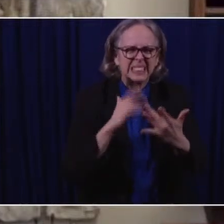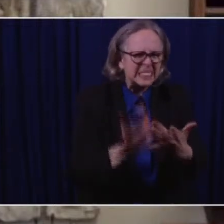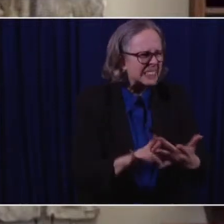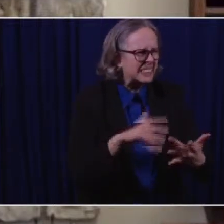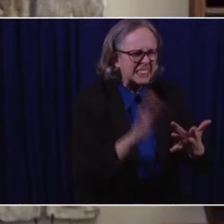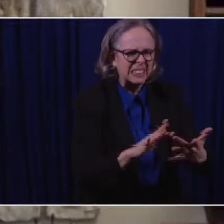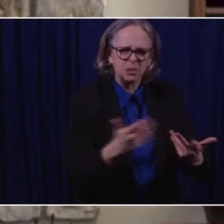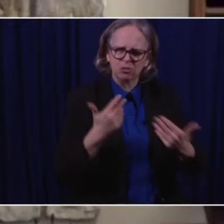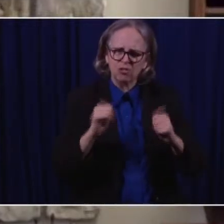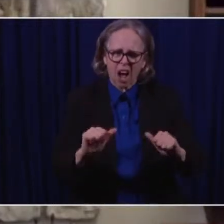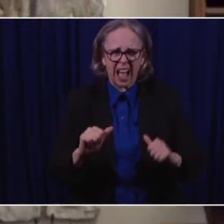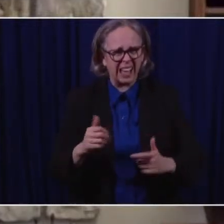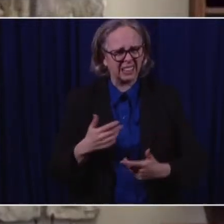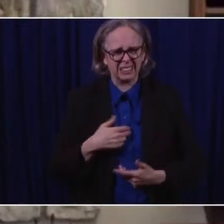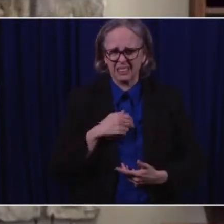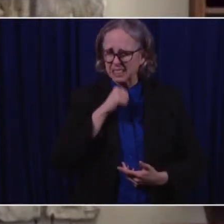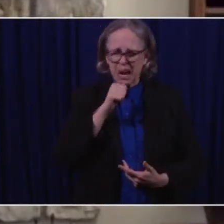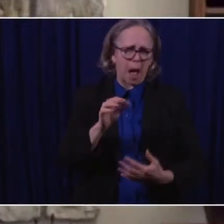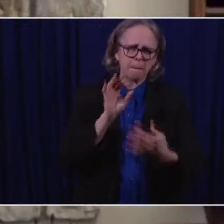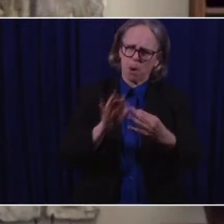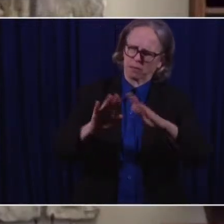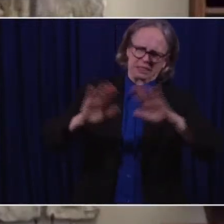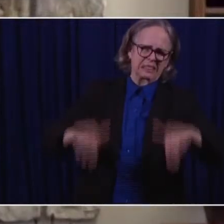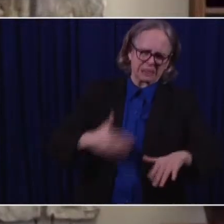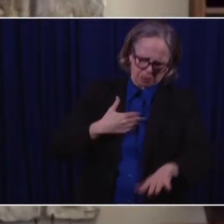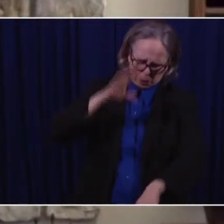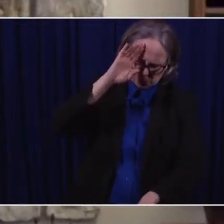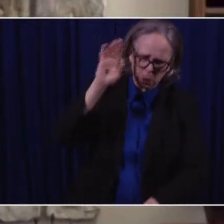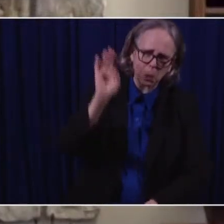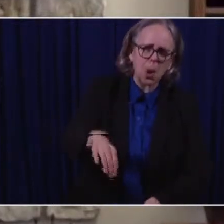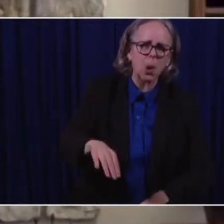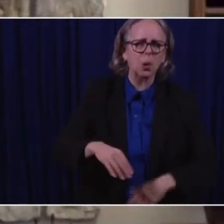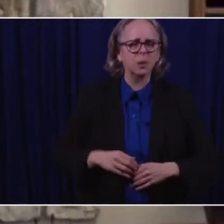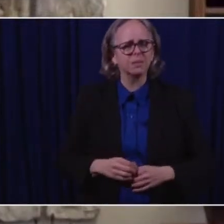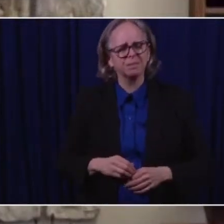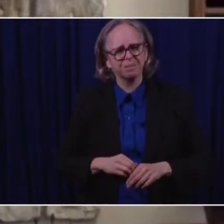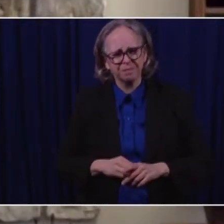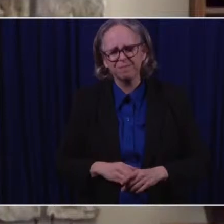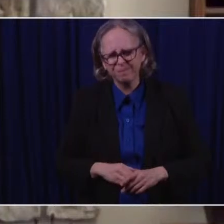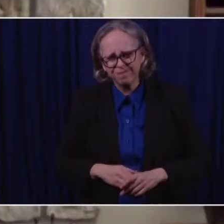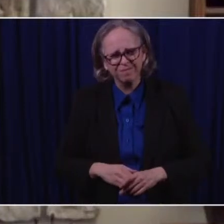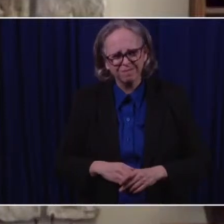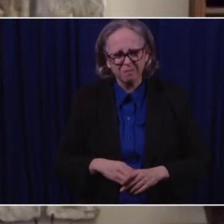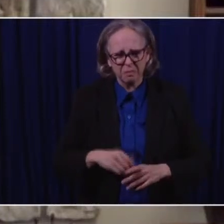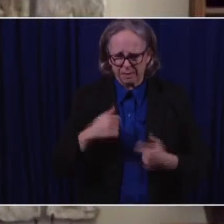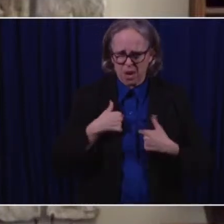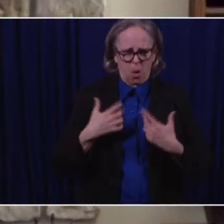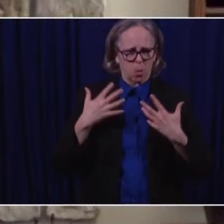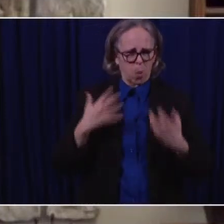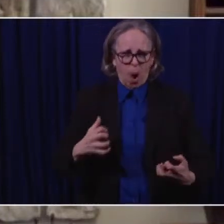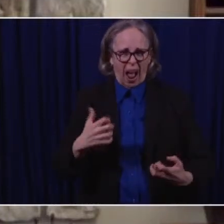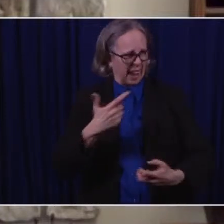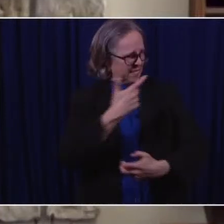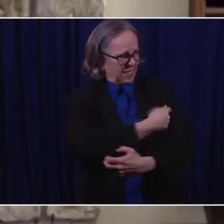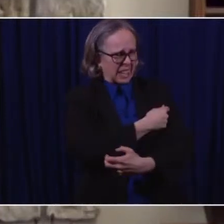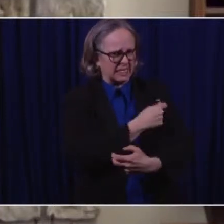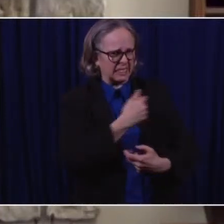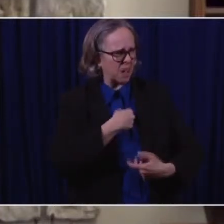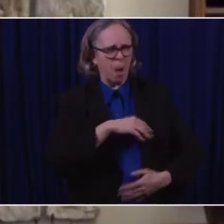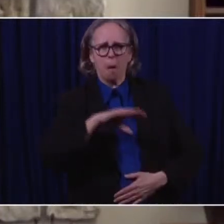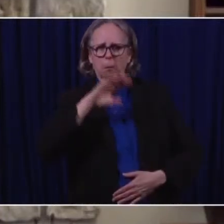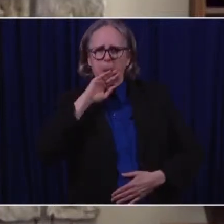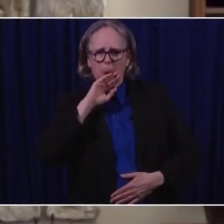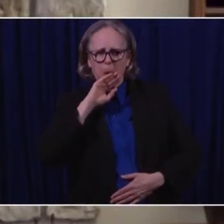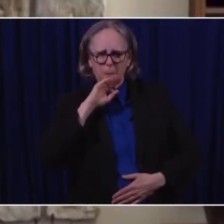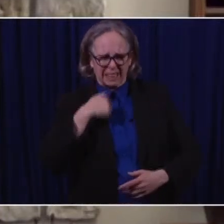perfect. If I wanted to get a vaccine this week and couldn't get it, I would be just as frustrated as anybody else is out there.